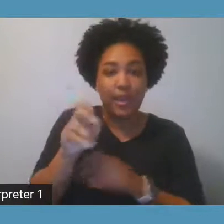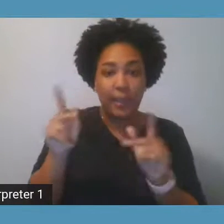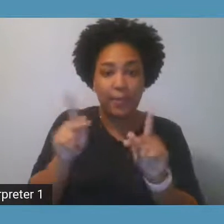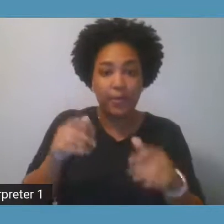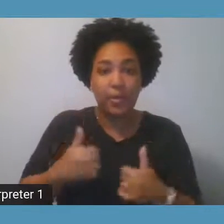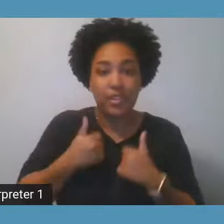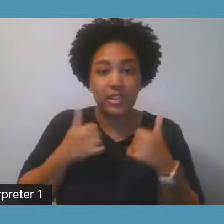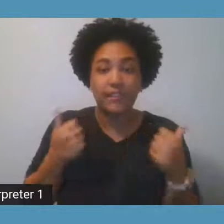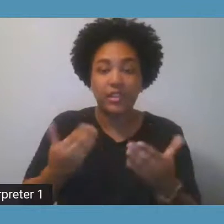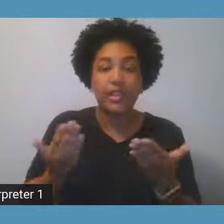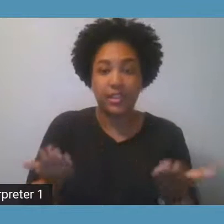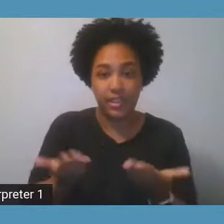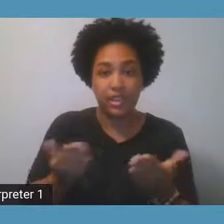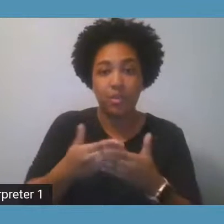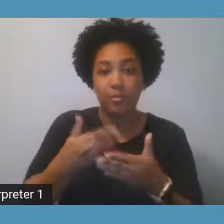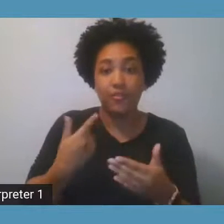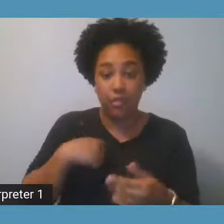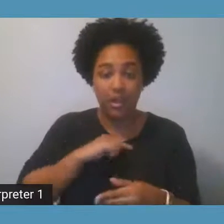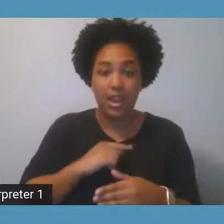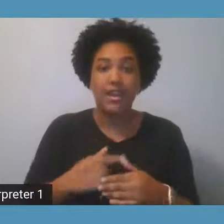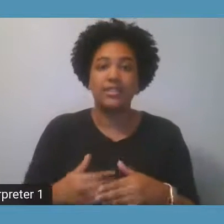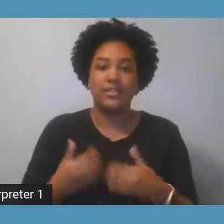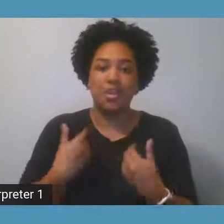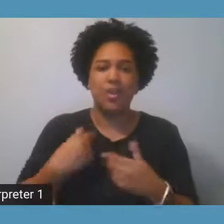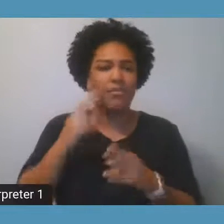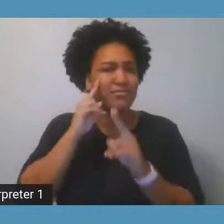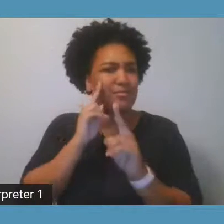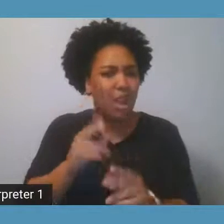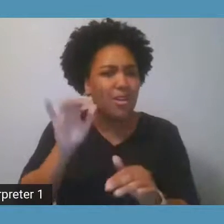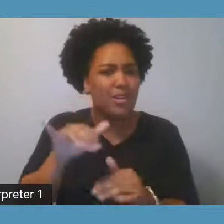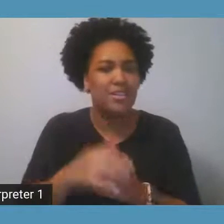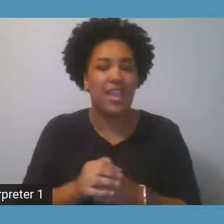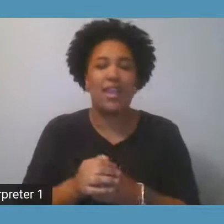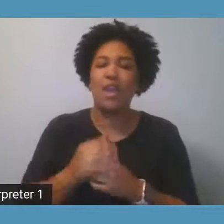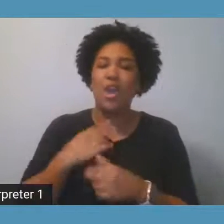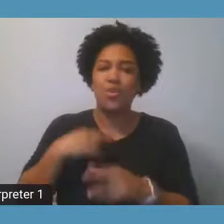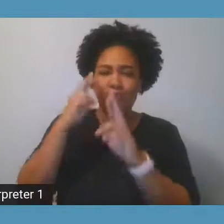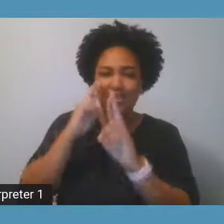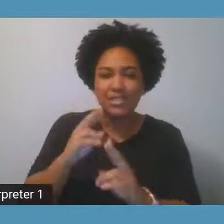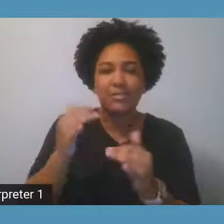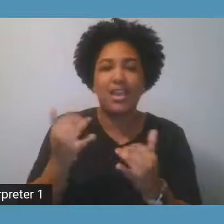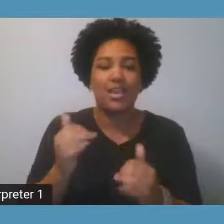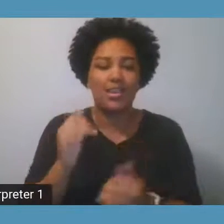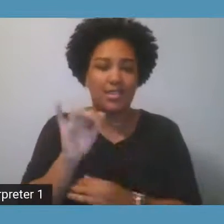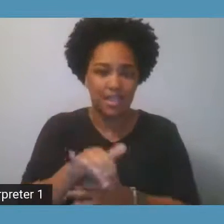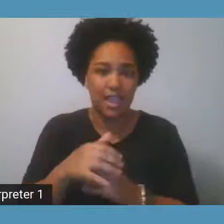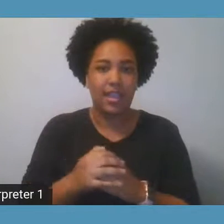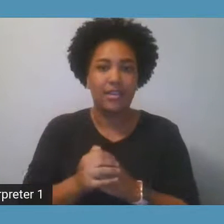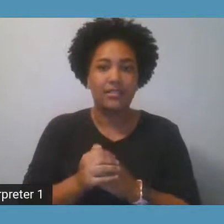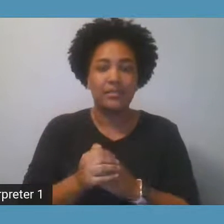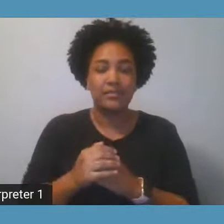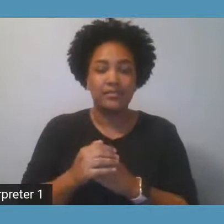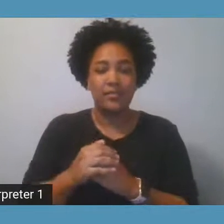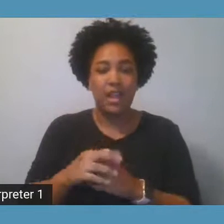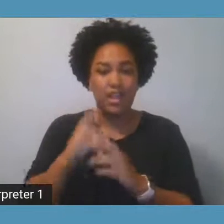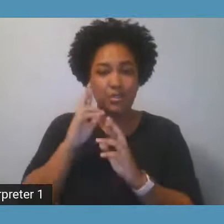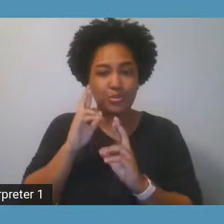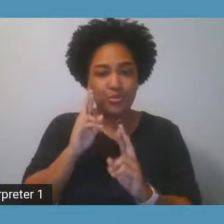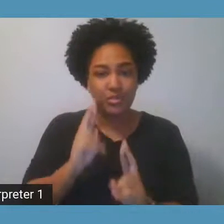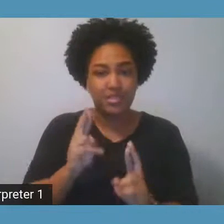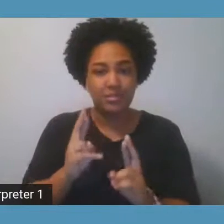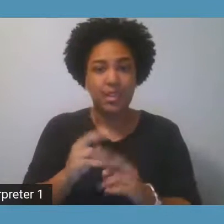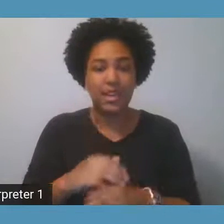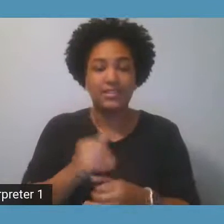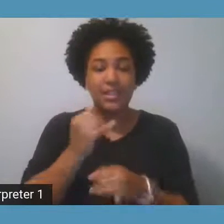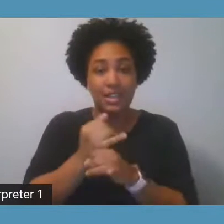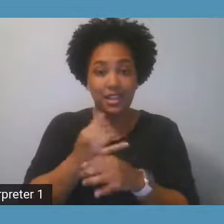Confederacy. Wherever each of us are located, let us acknowledge all Indigenous nations as living communities, their elders both